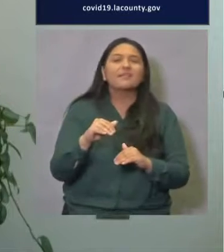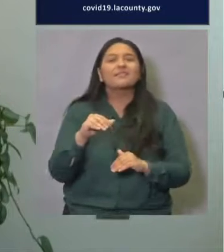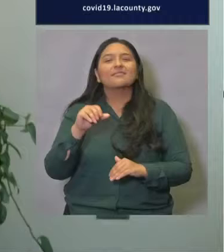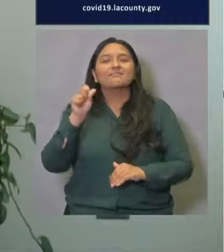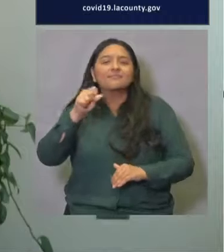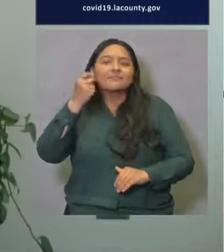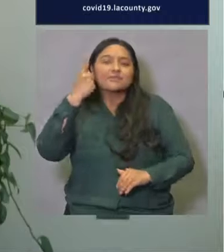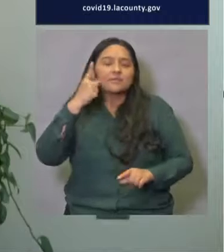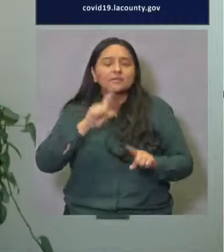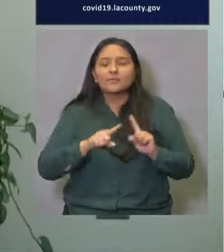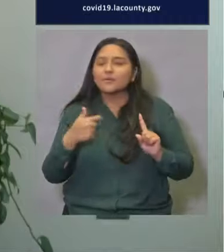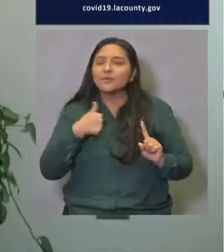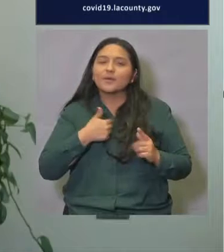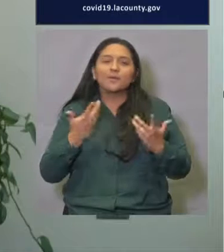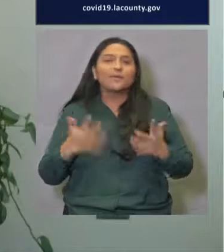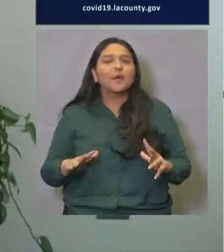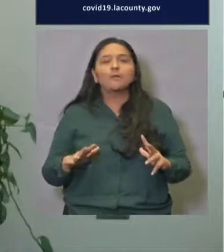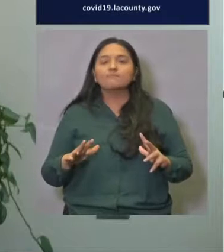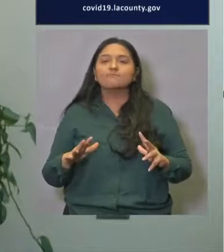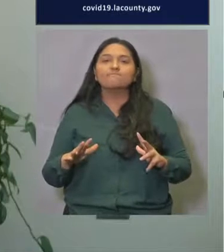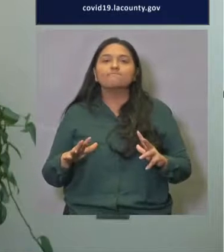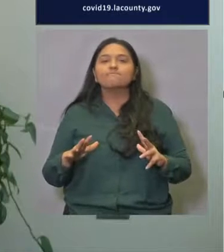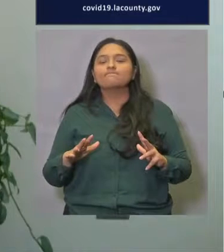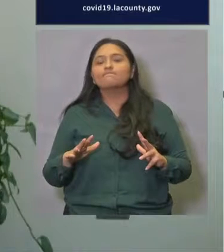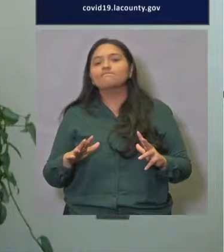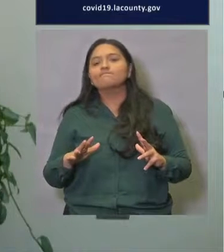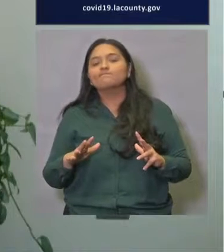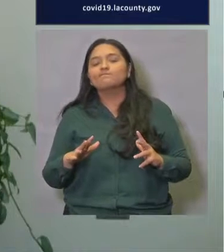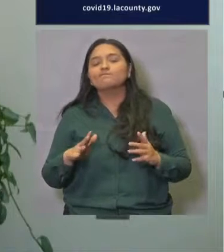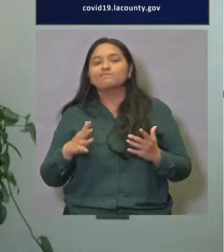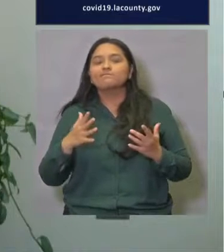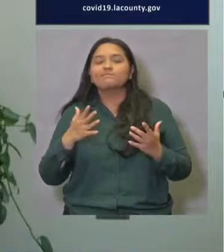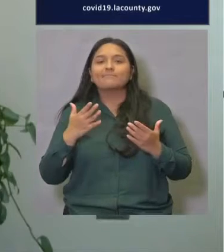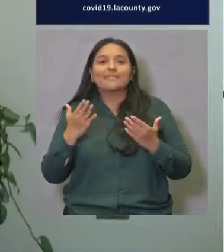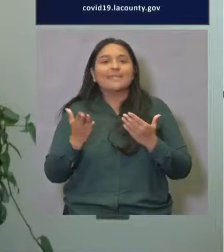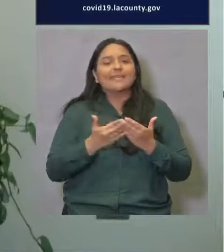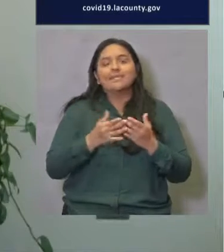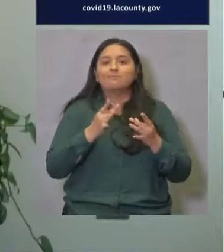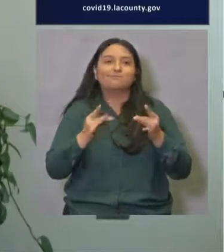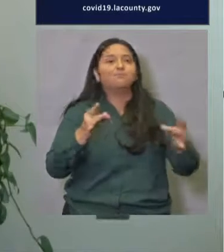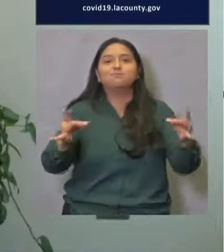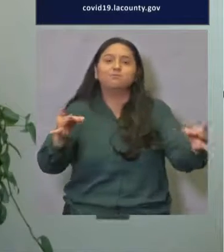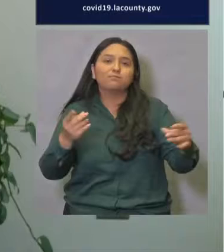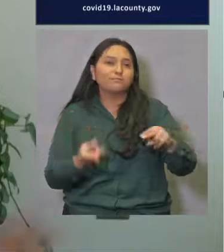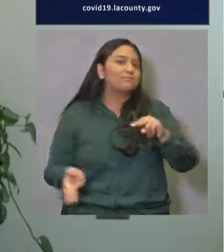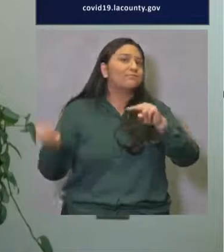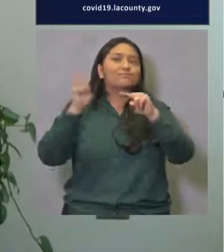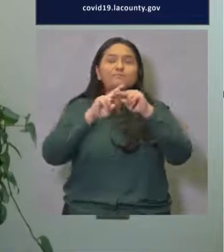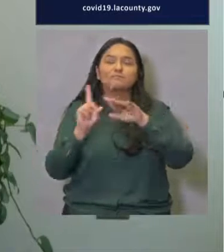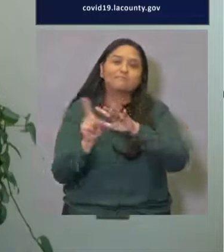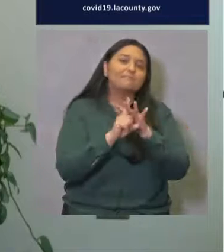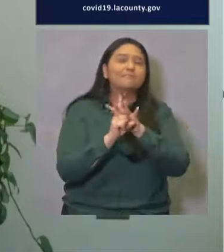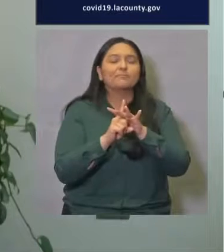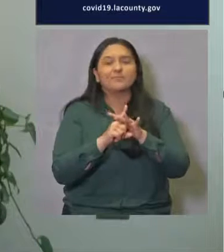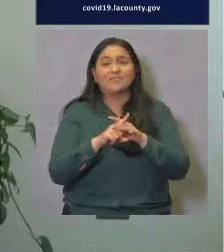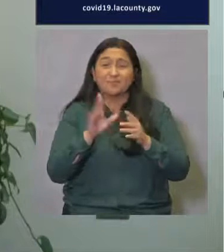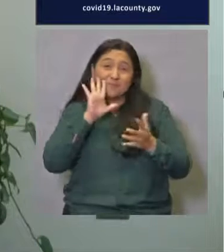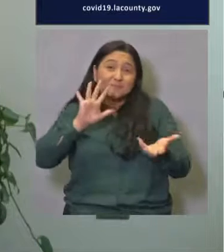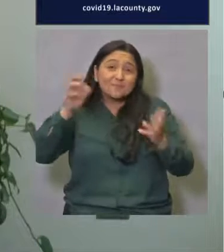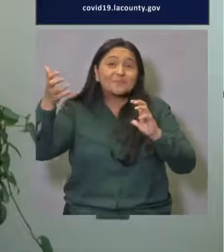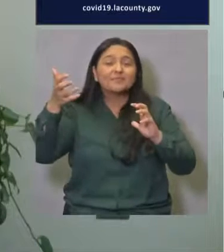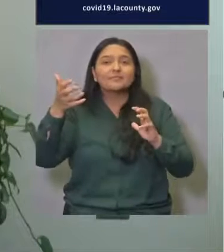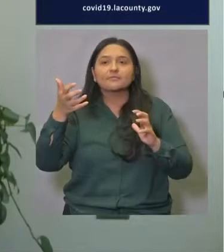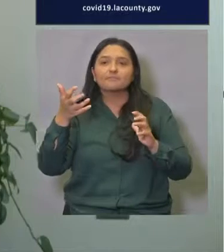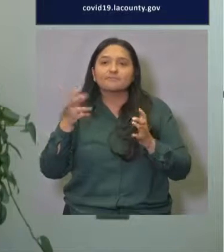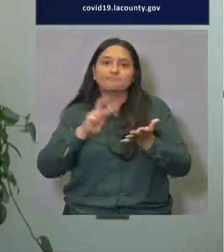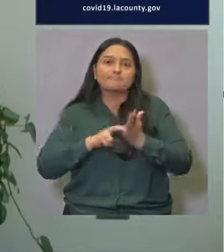do anything that makes it easy for our community transmission rates to go back up. Not only is that a disaster all around, because then we